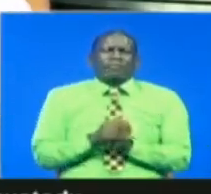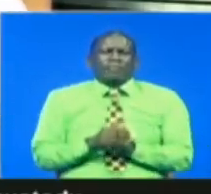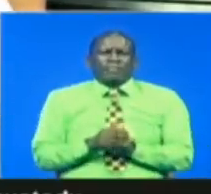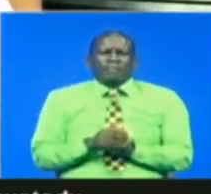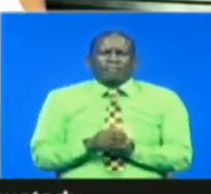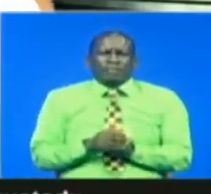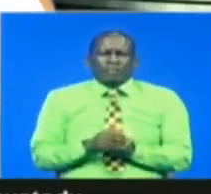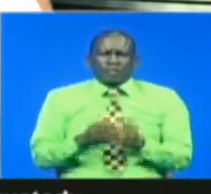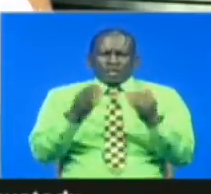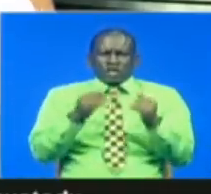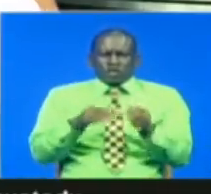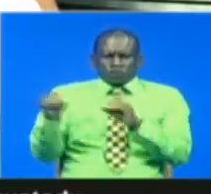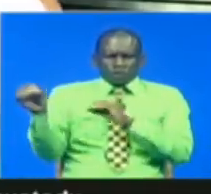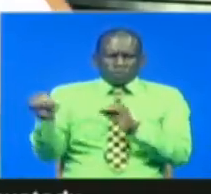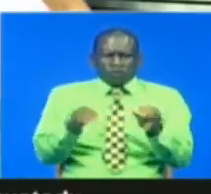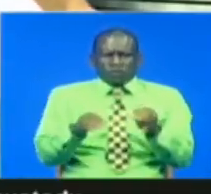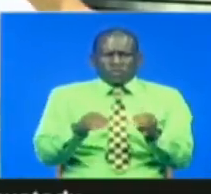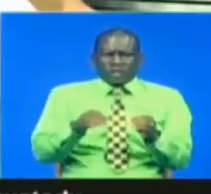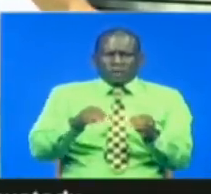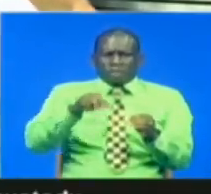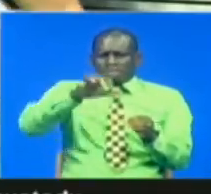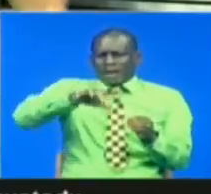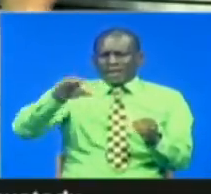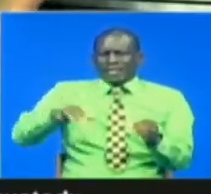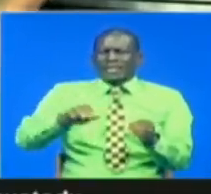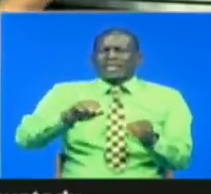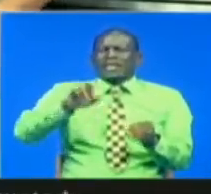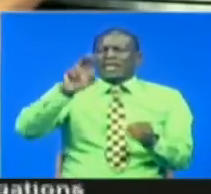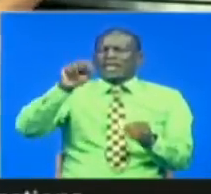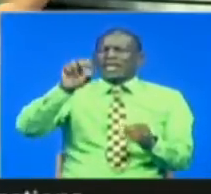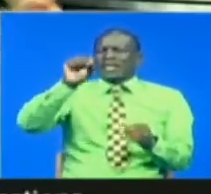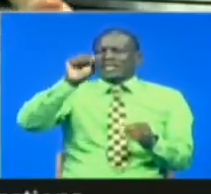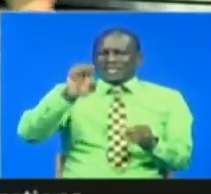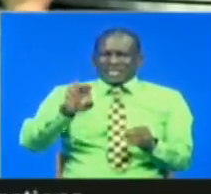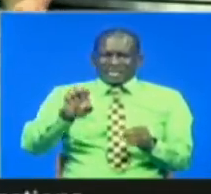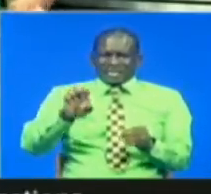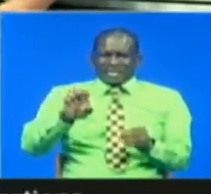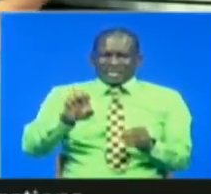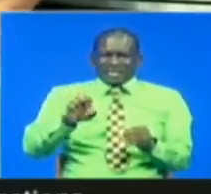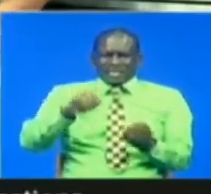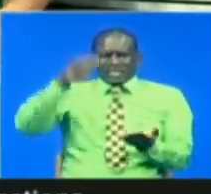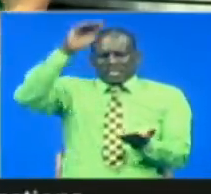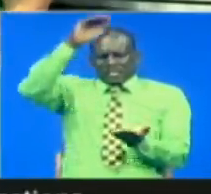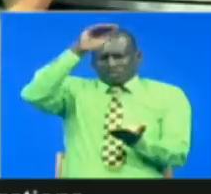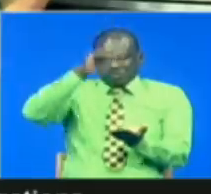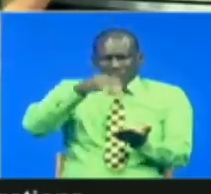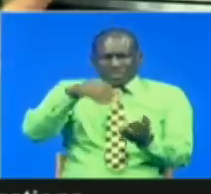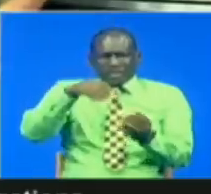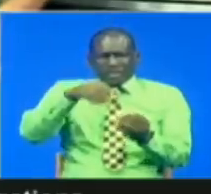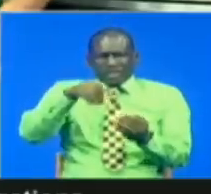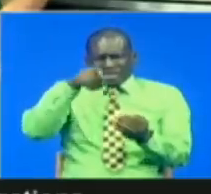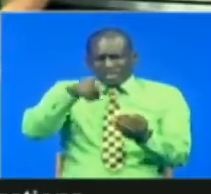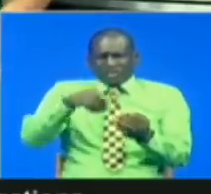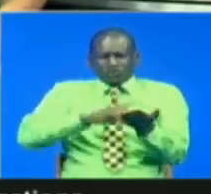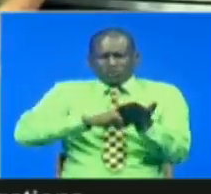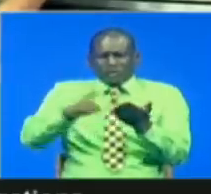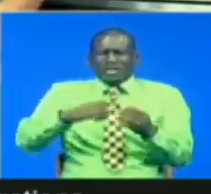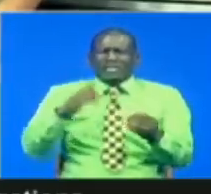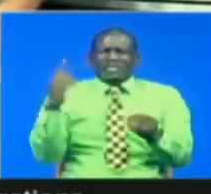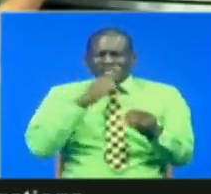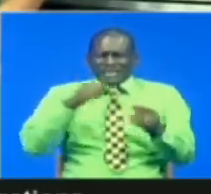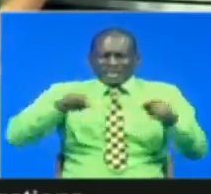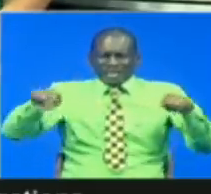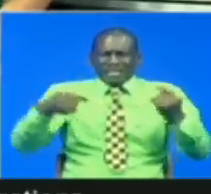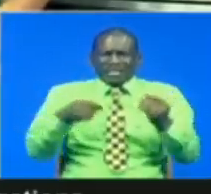And now let's get a check of the markets. The Nairobi Securities Exchange shrugged off this week's terror attack to wrap up